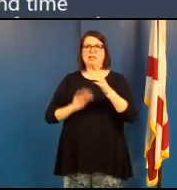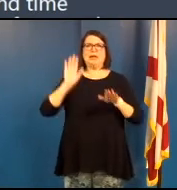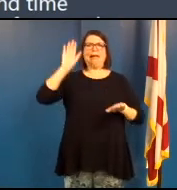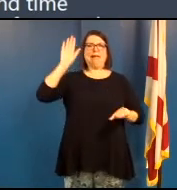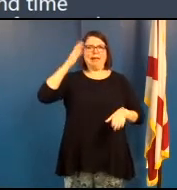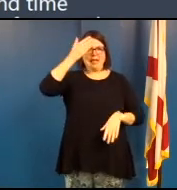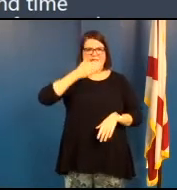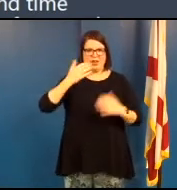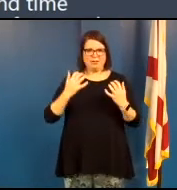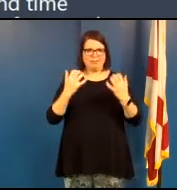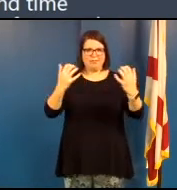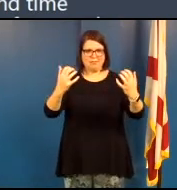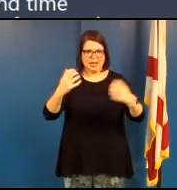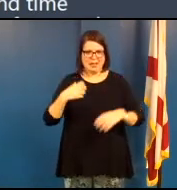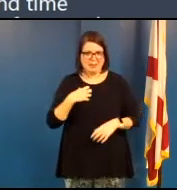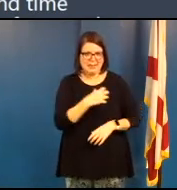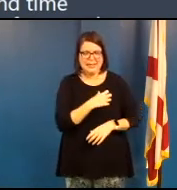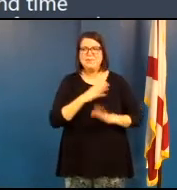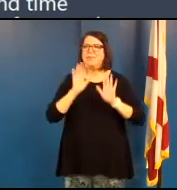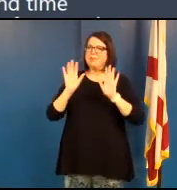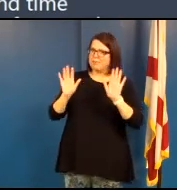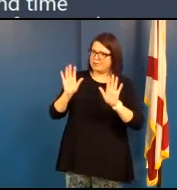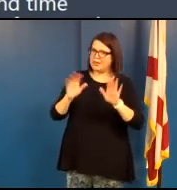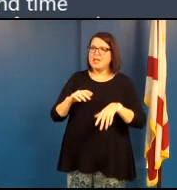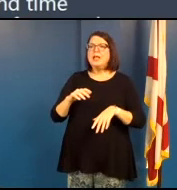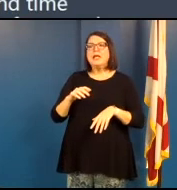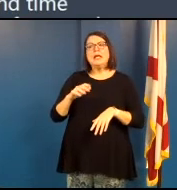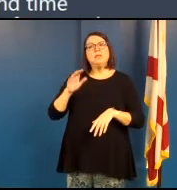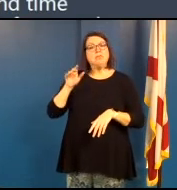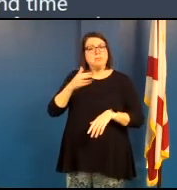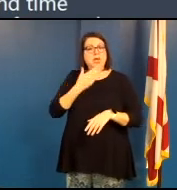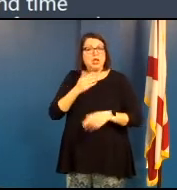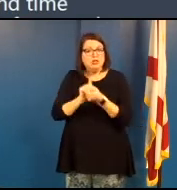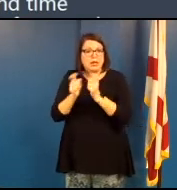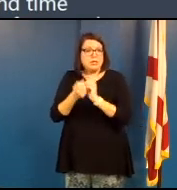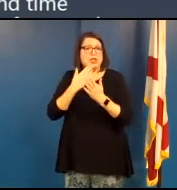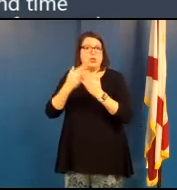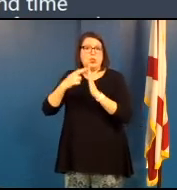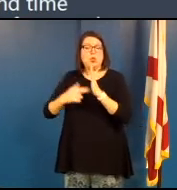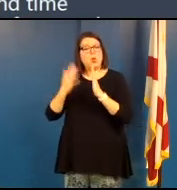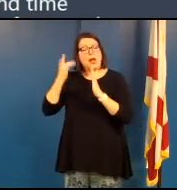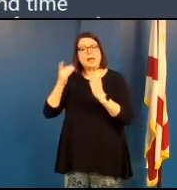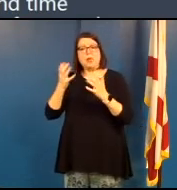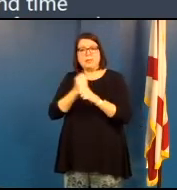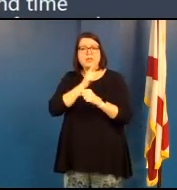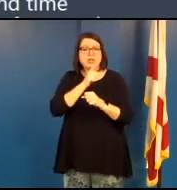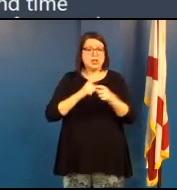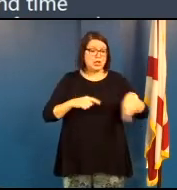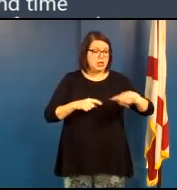So they're trying to hold organizations accountable so they're not inflating their numbers and keeping these things